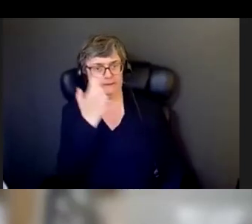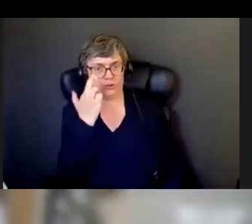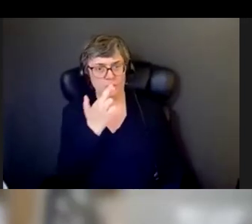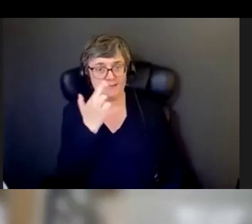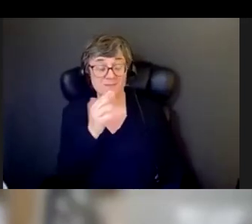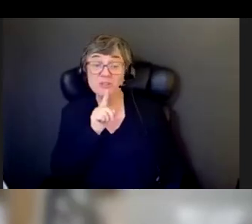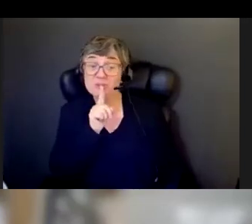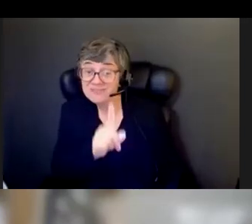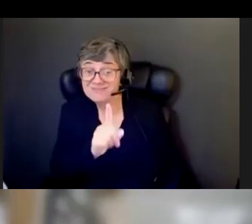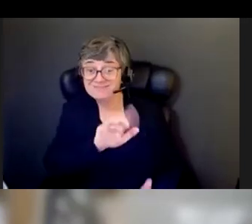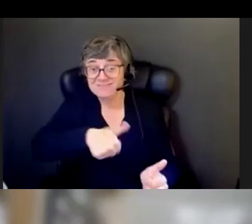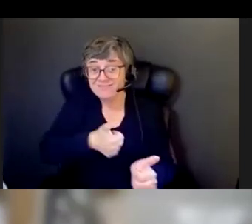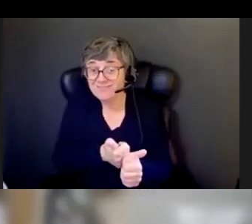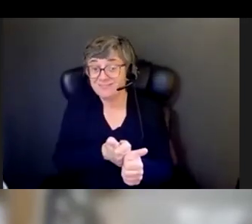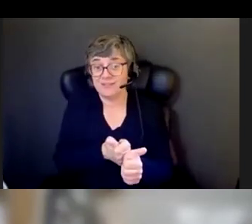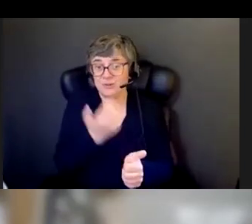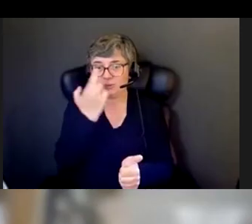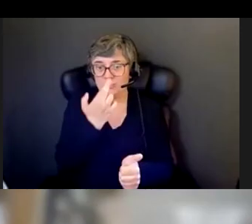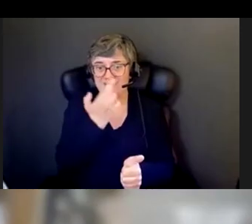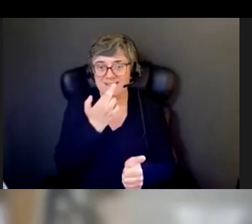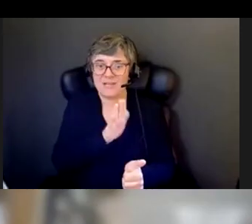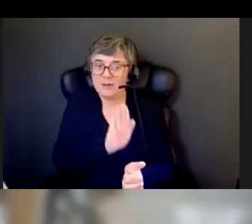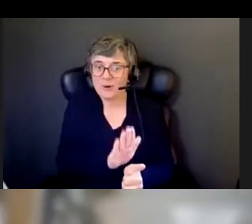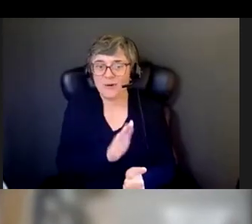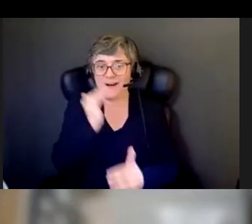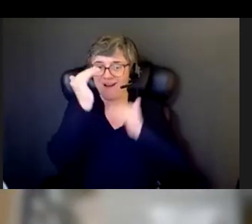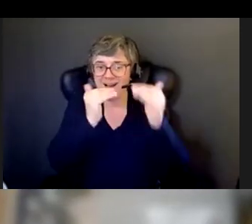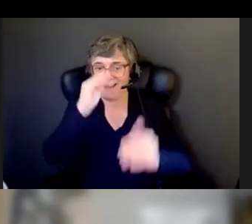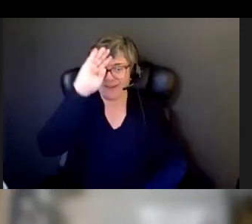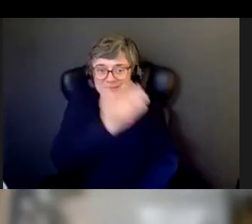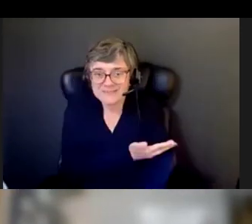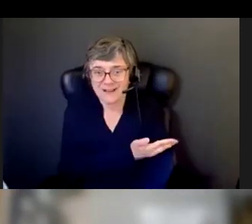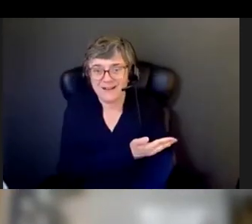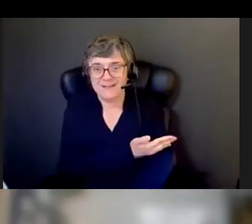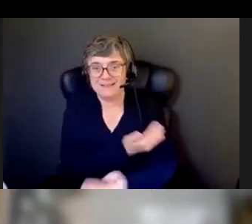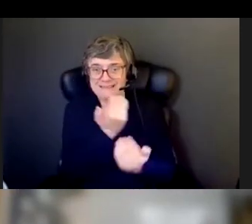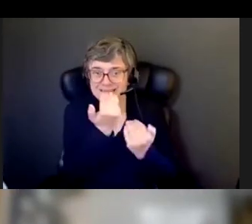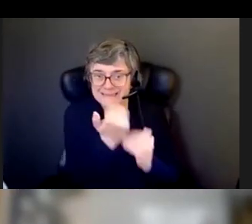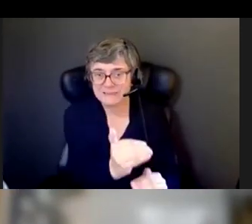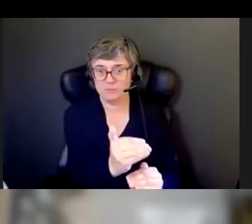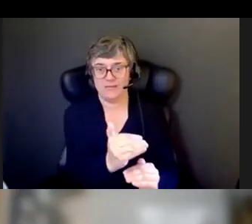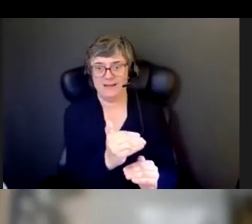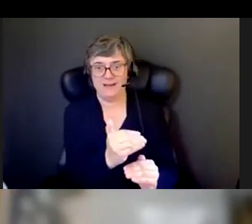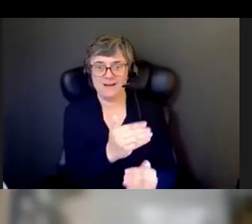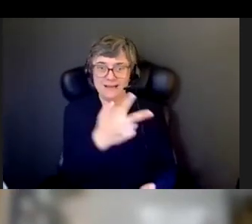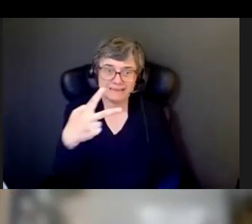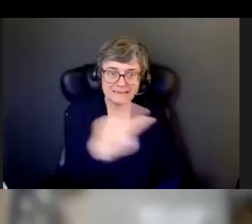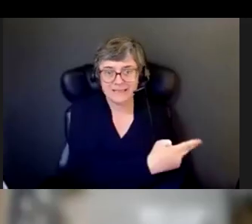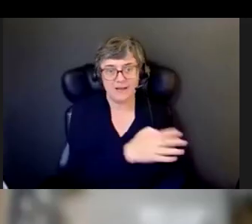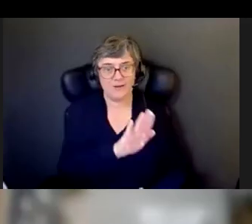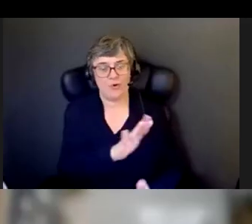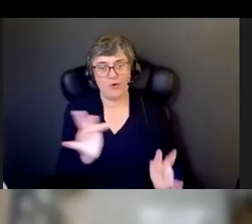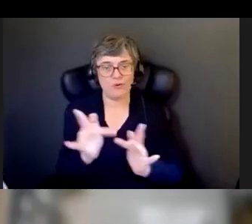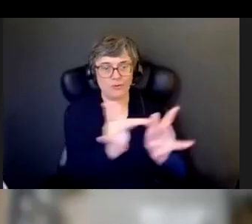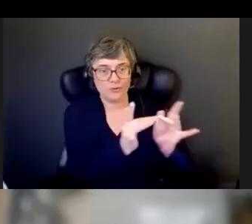medical record would never catch the coercion. It catches what the coercion produced. And so, and anyways, Canada has lots